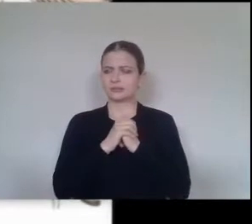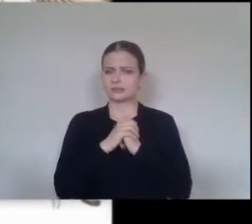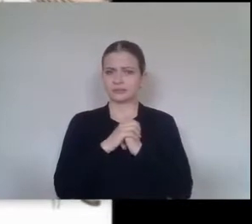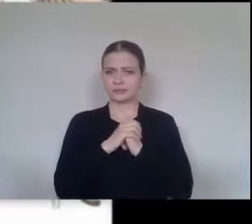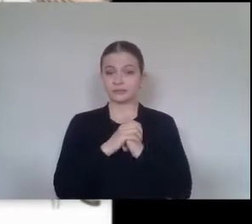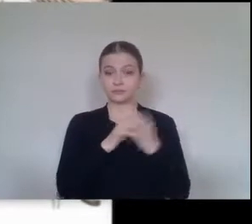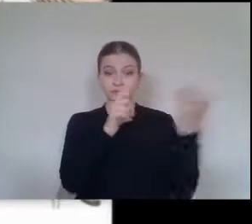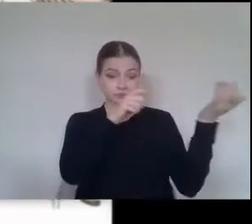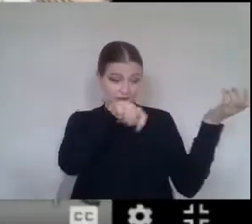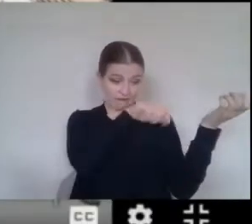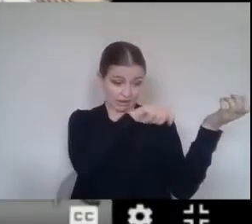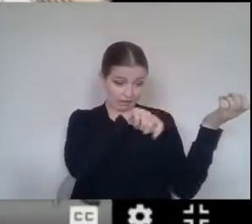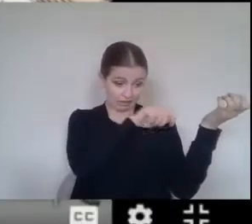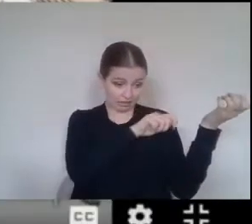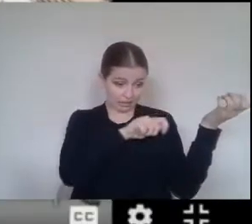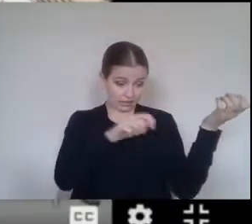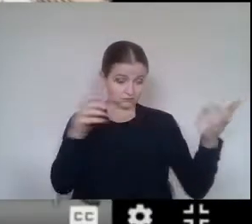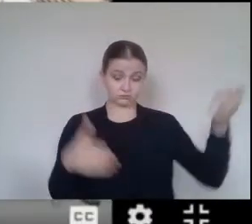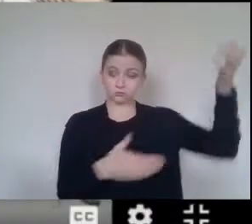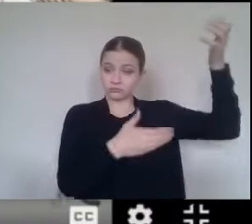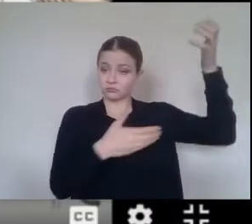The violins waltzed.